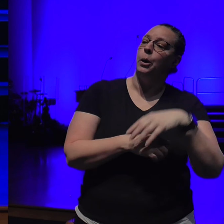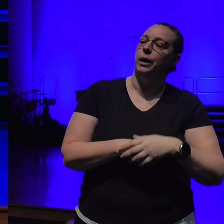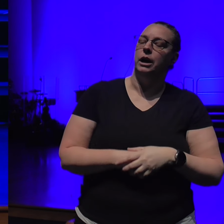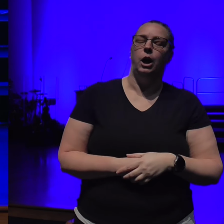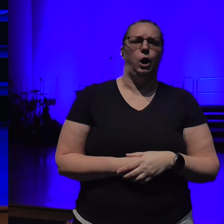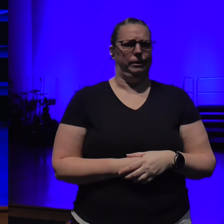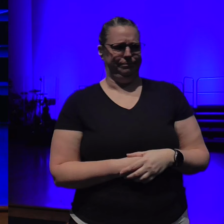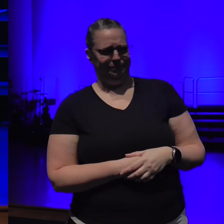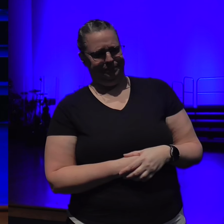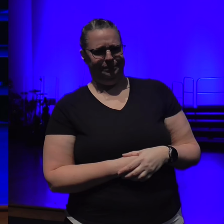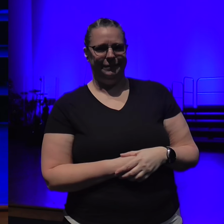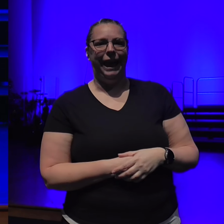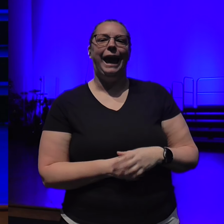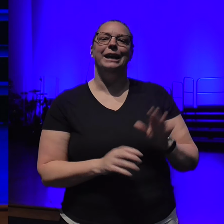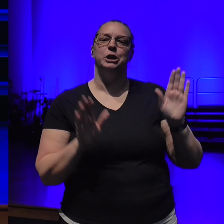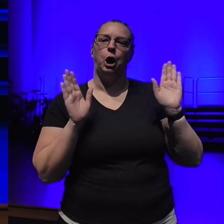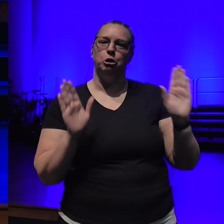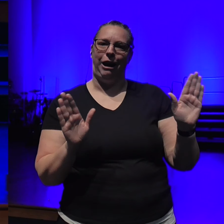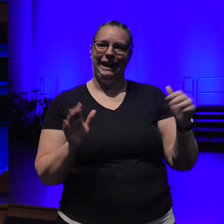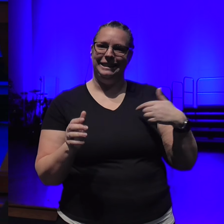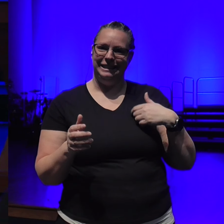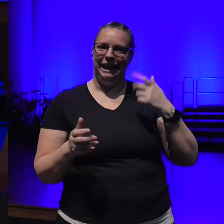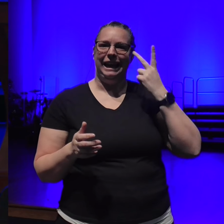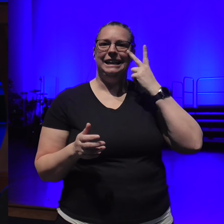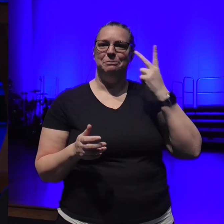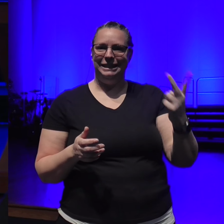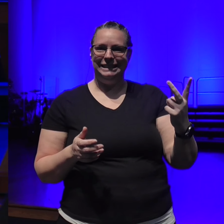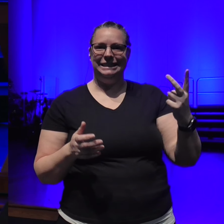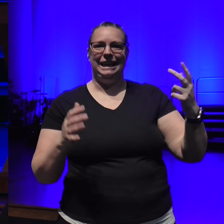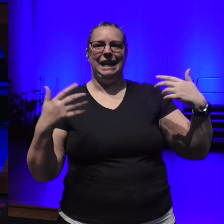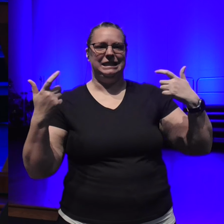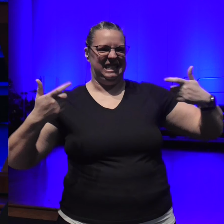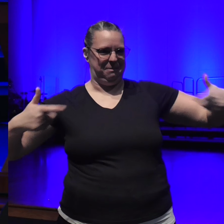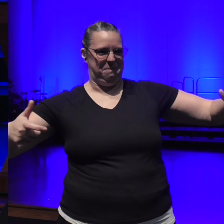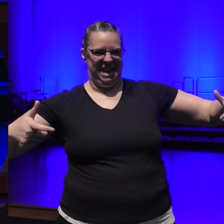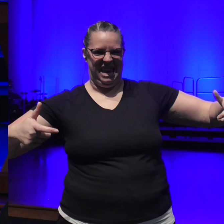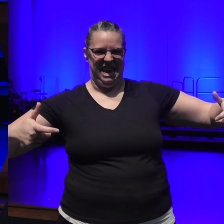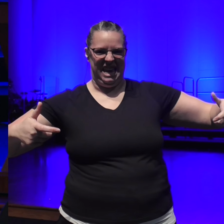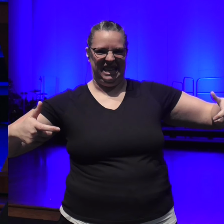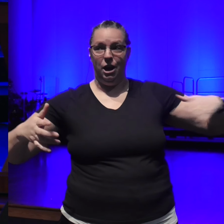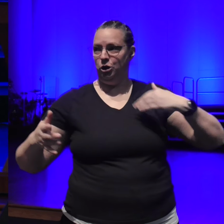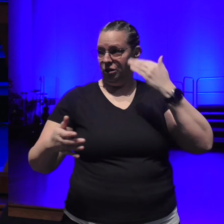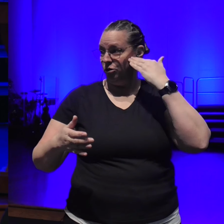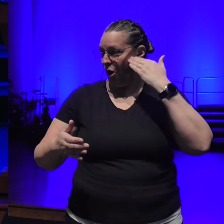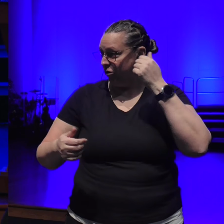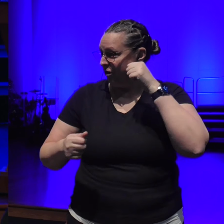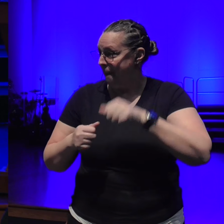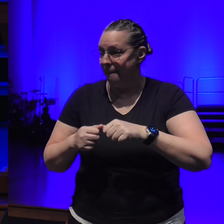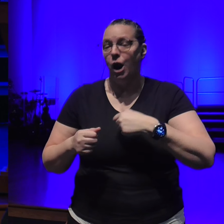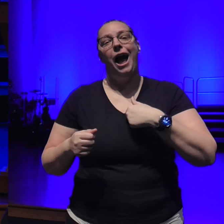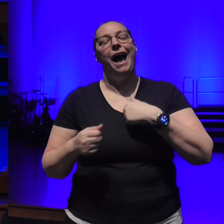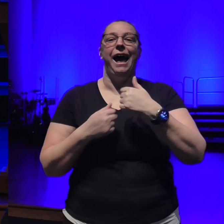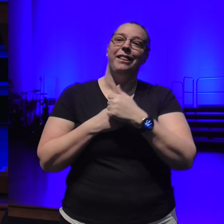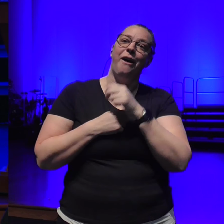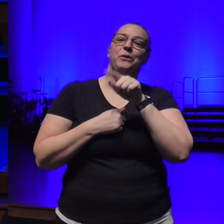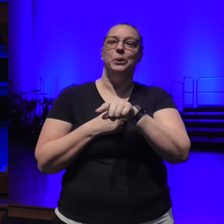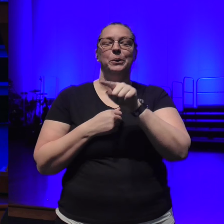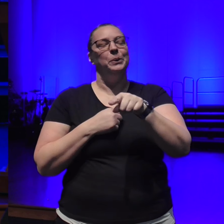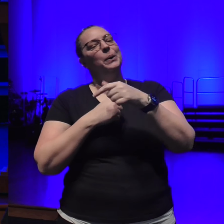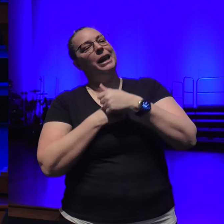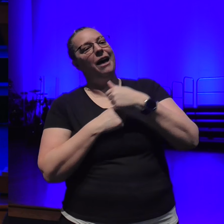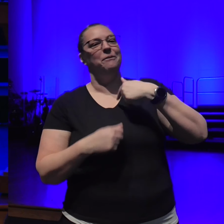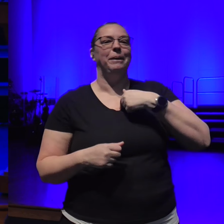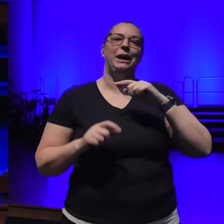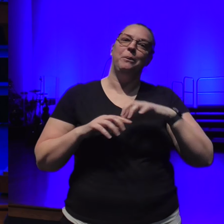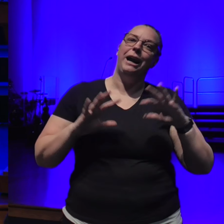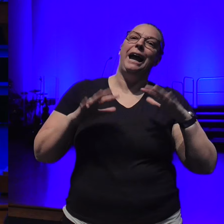to someone as an overstuffed purple dinosaur. It is kind of a compliment. You remember Barney? "I love you, you love me, we're